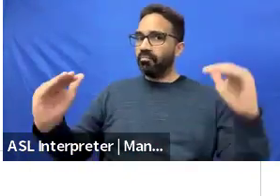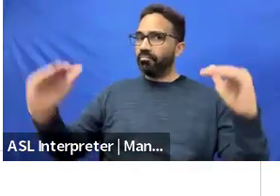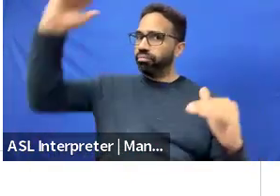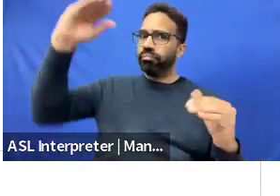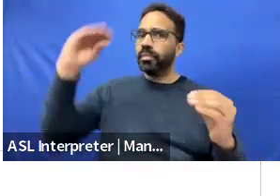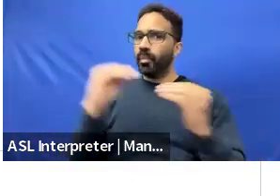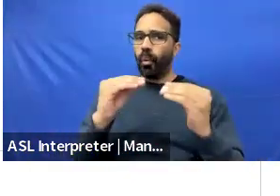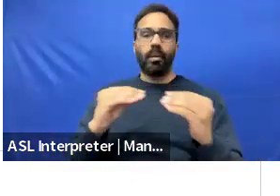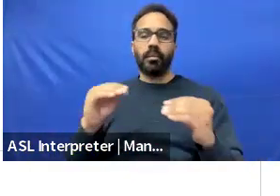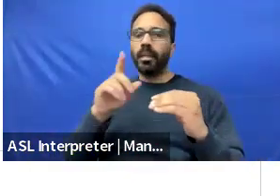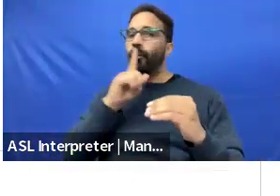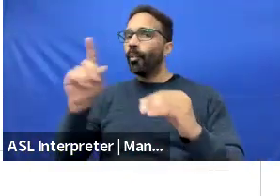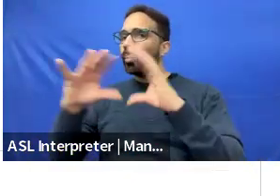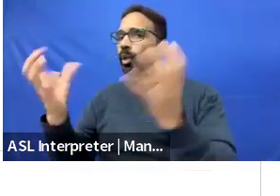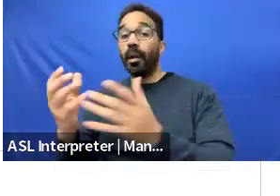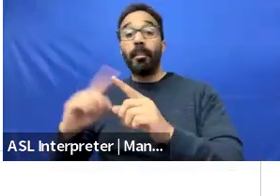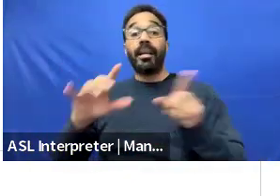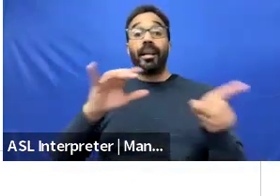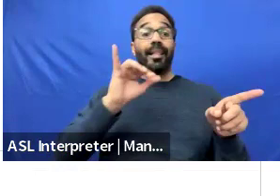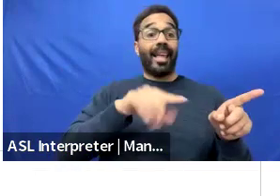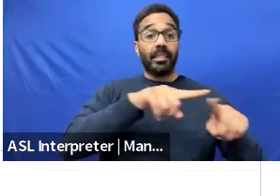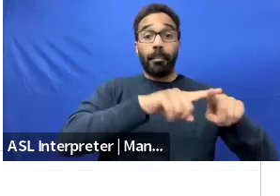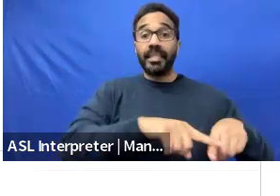are test results that have been